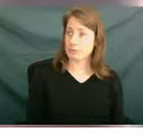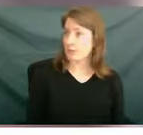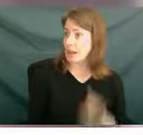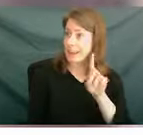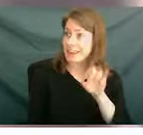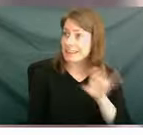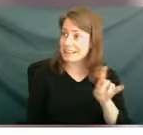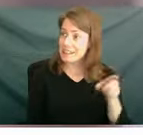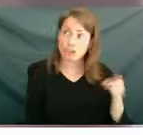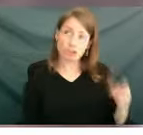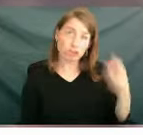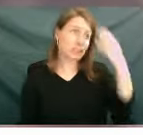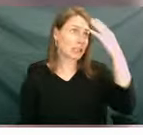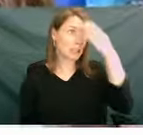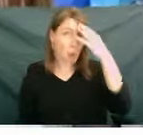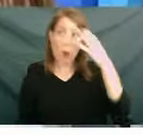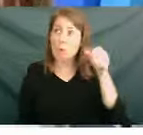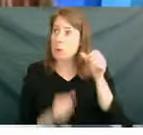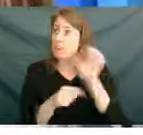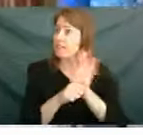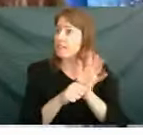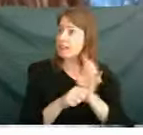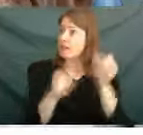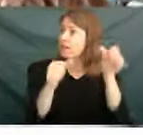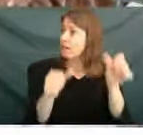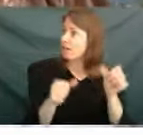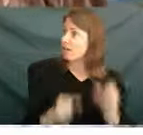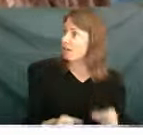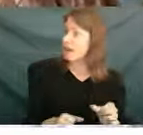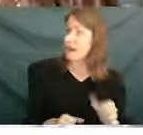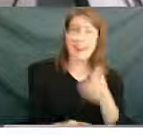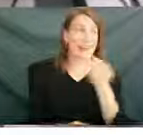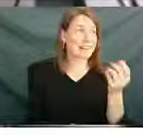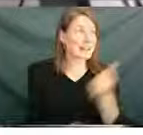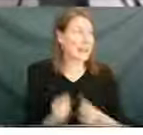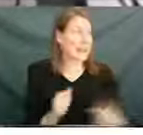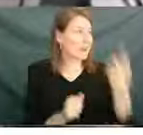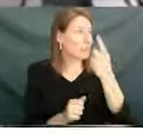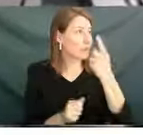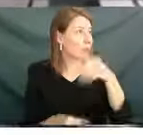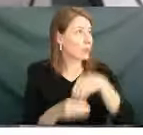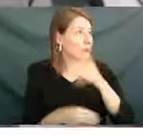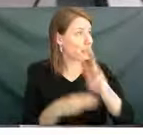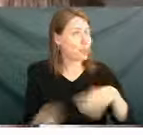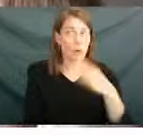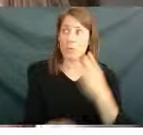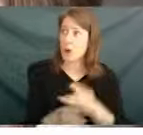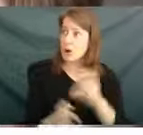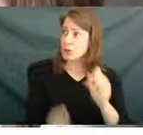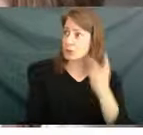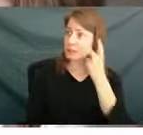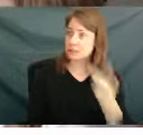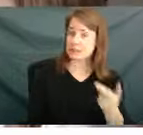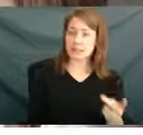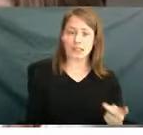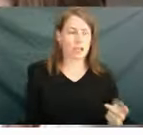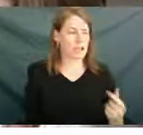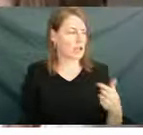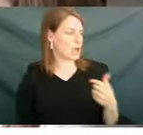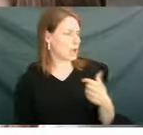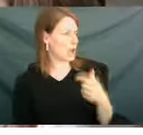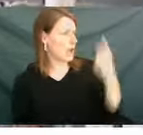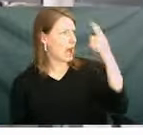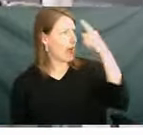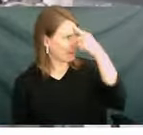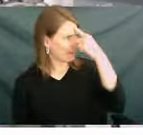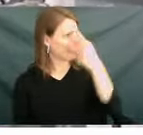see her dancing? I think she saw the camera, but I don't think it was a joke. It was mean what she did. Can the defence present their case